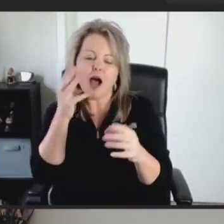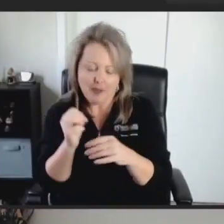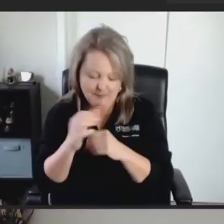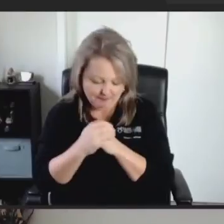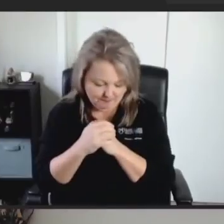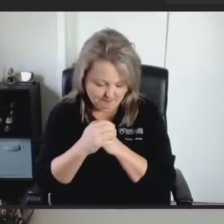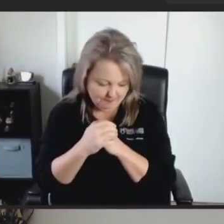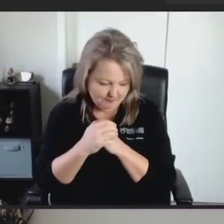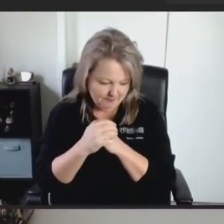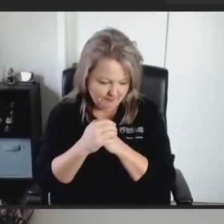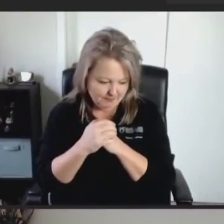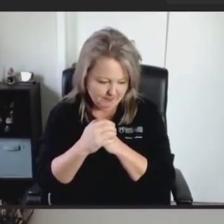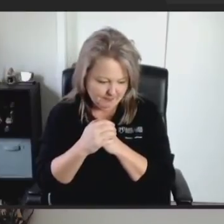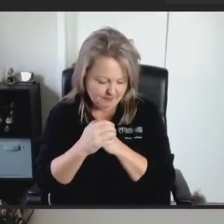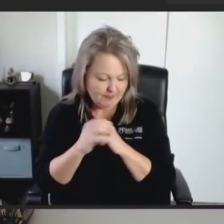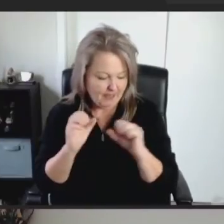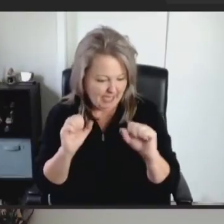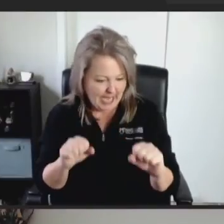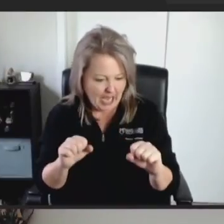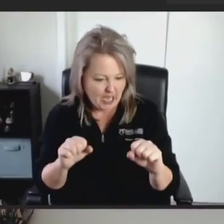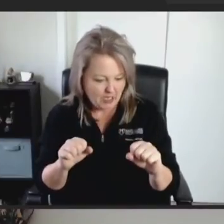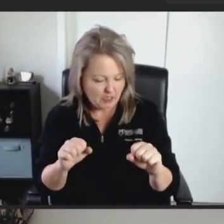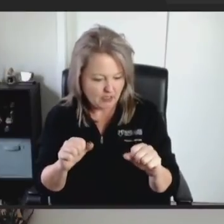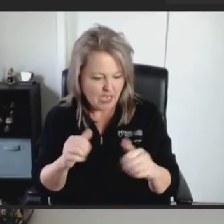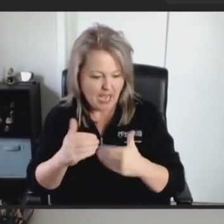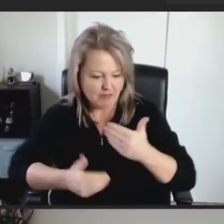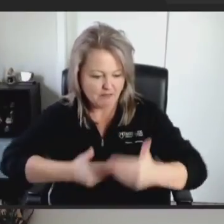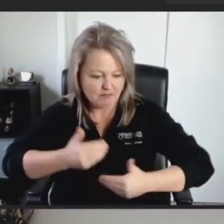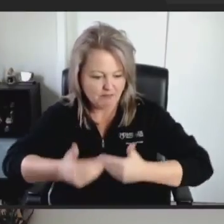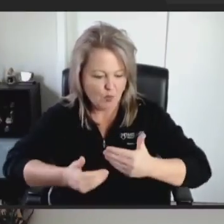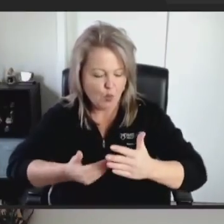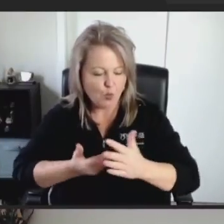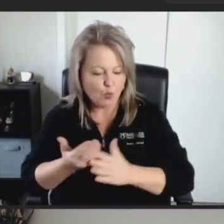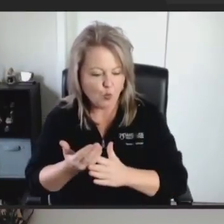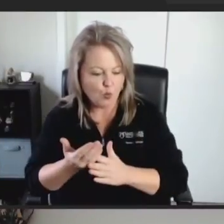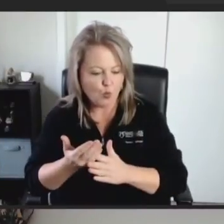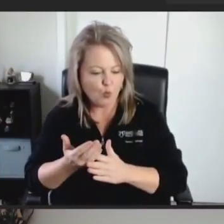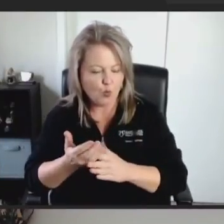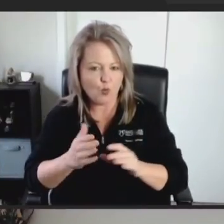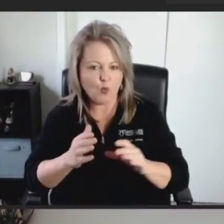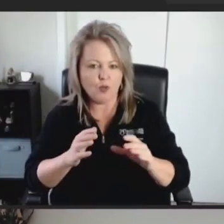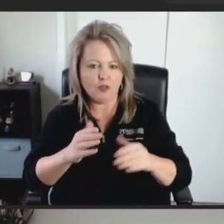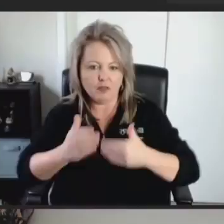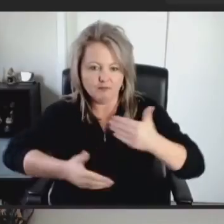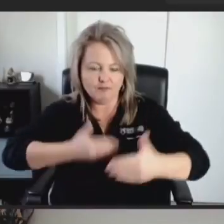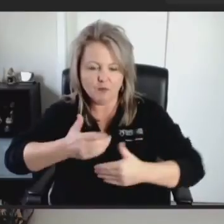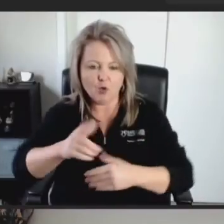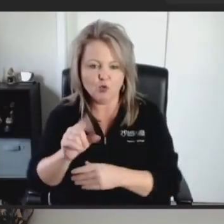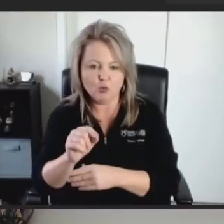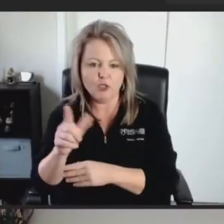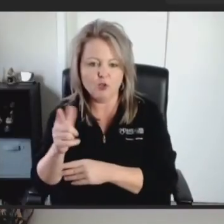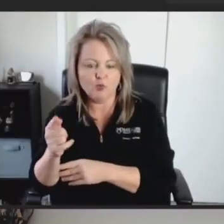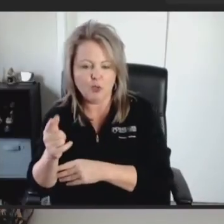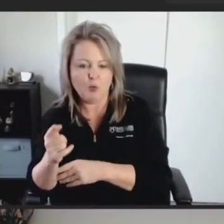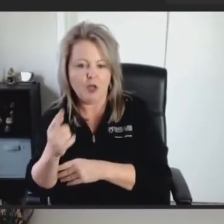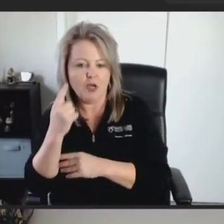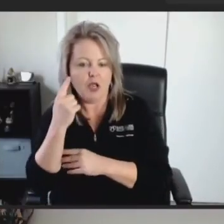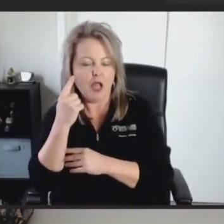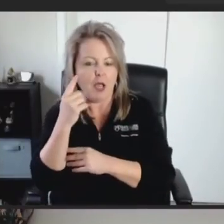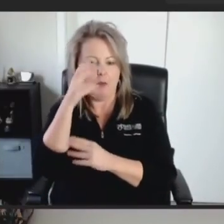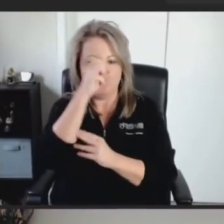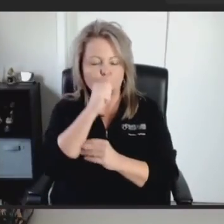allocation than ultimately the Moderna when you look at over the course of 2021, assuming that the Moderna and Pfizer vaccines